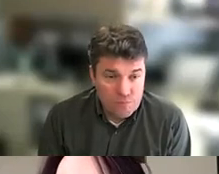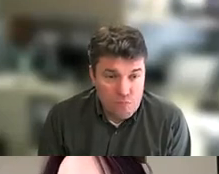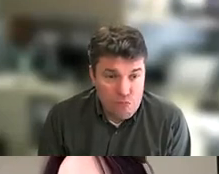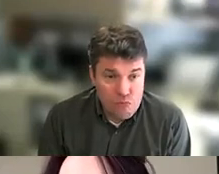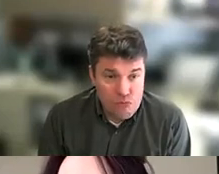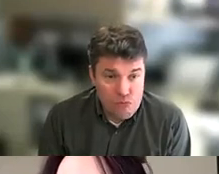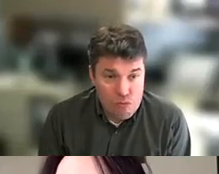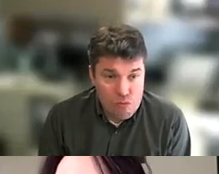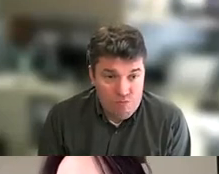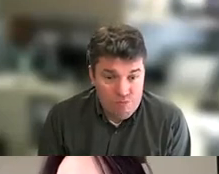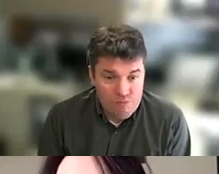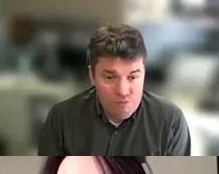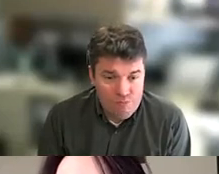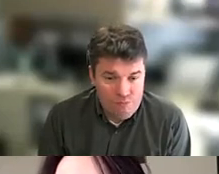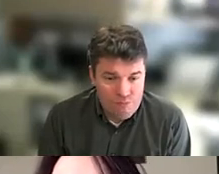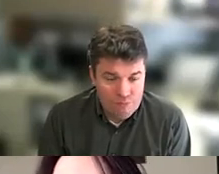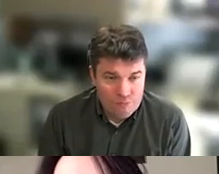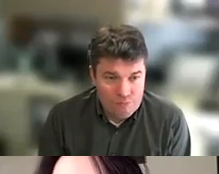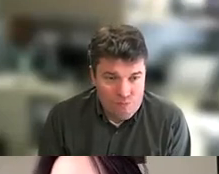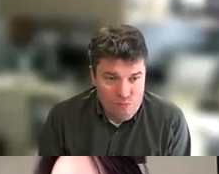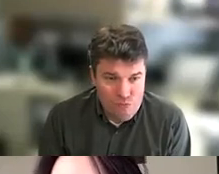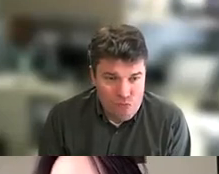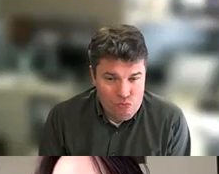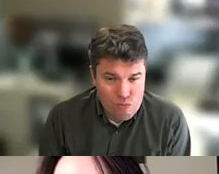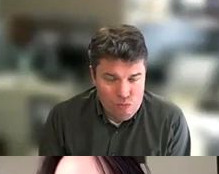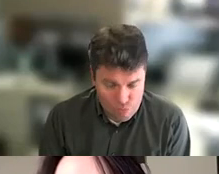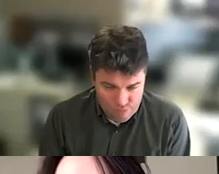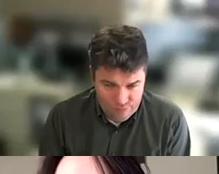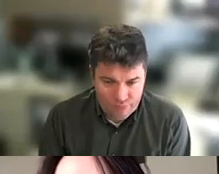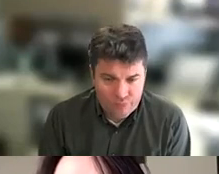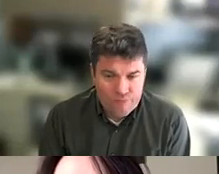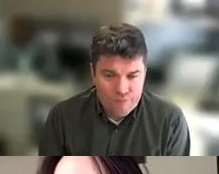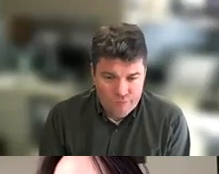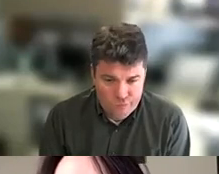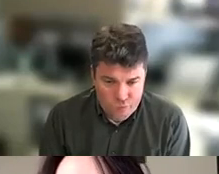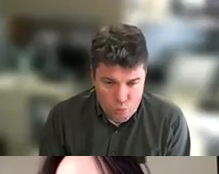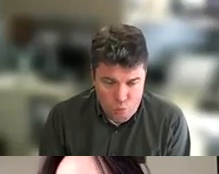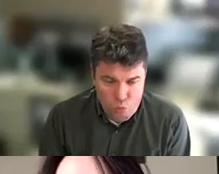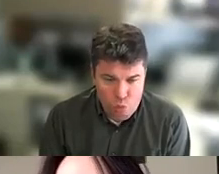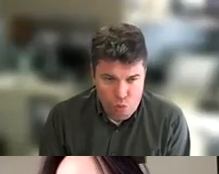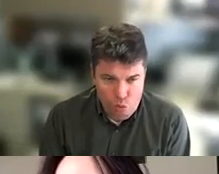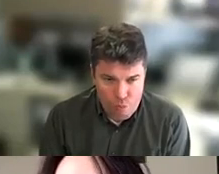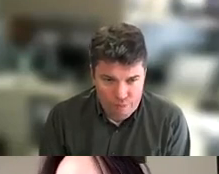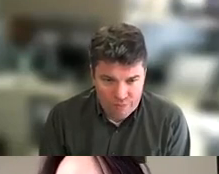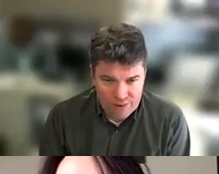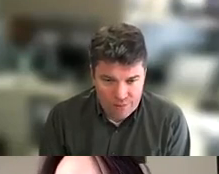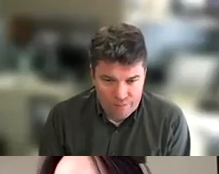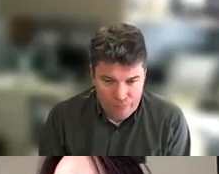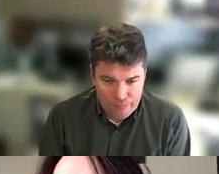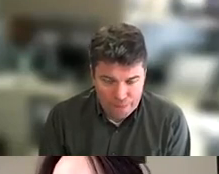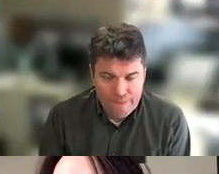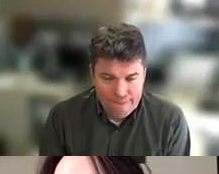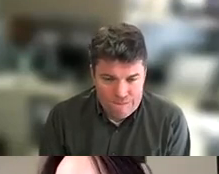And this person's spouse has been able to help us facilitate a little bit of communication, but it's obviously not ideal. And